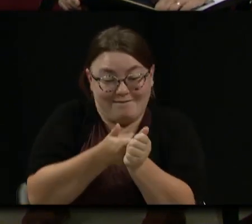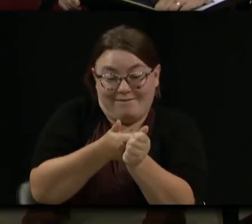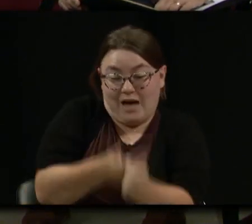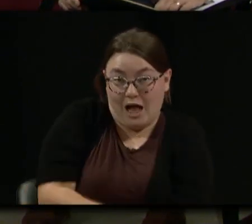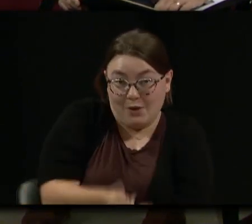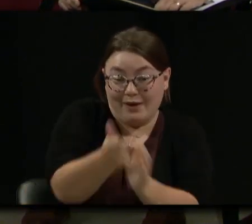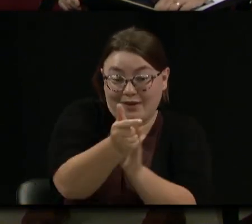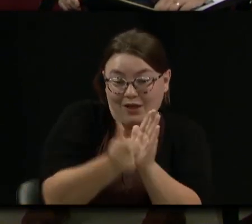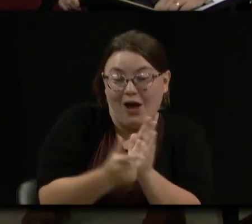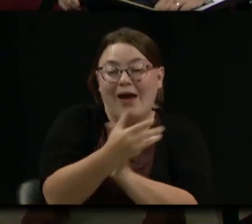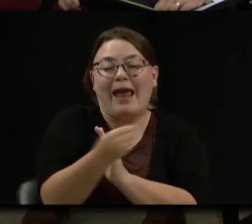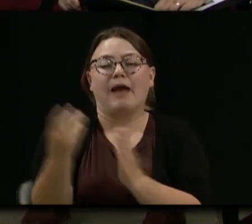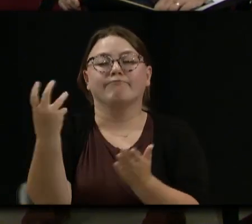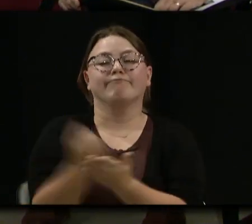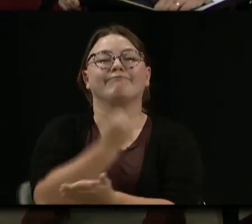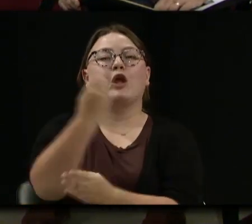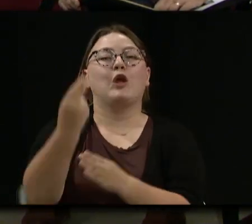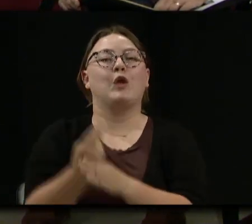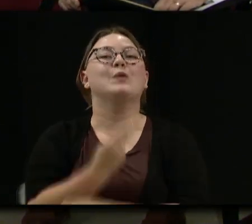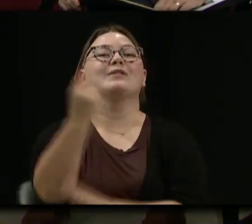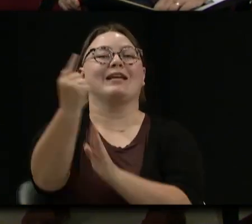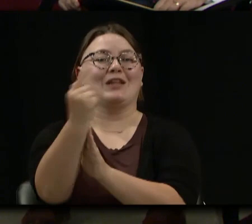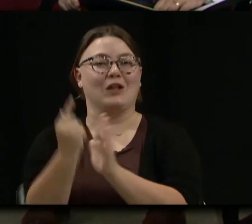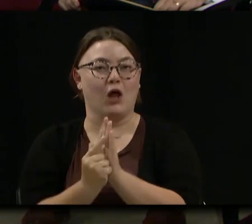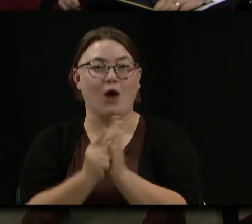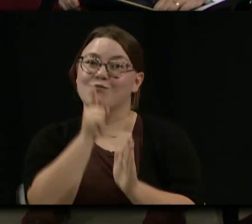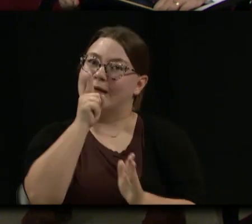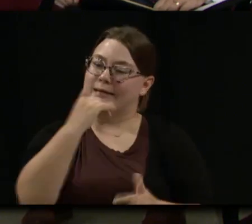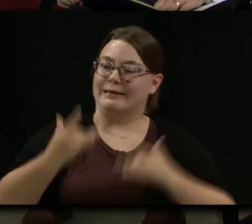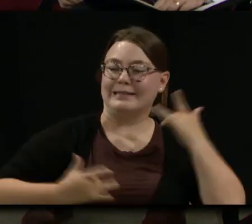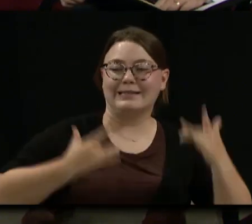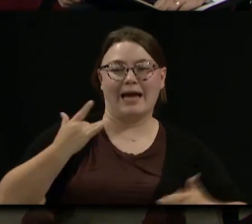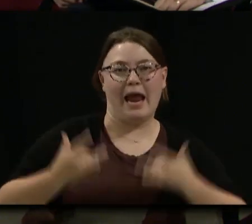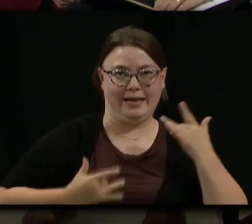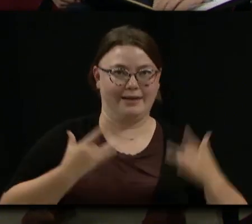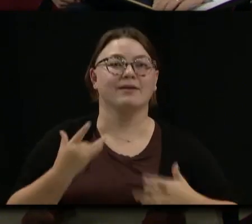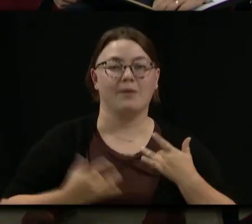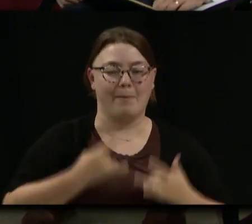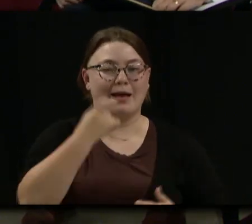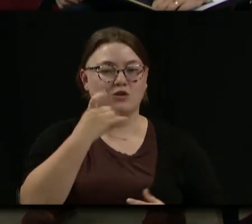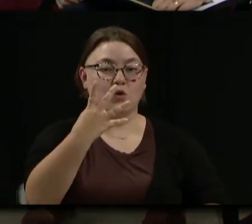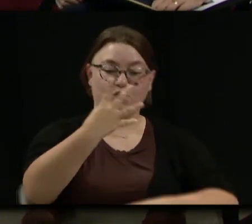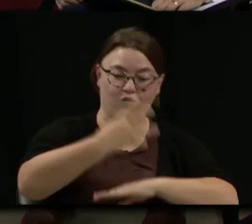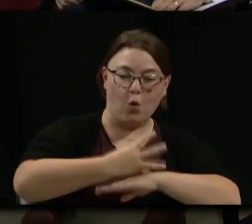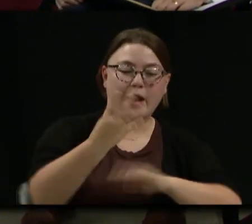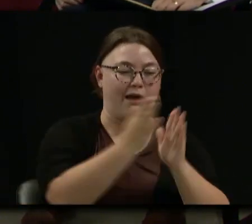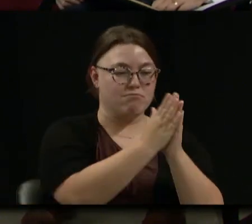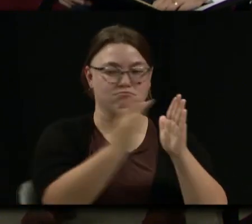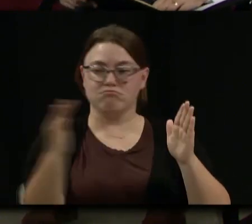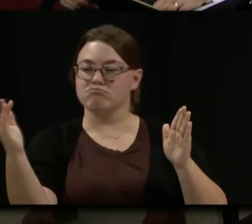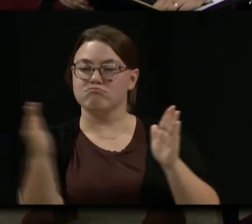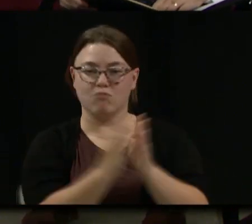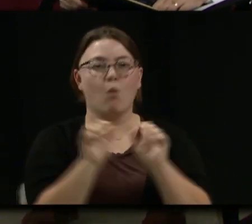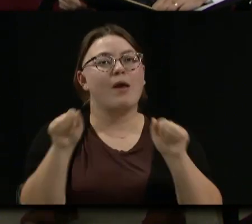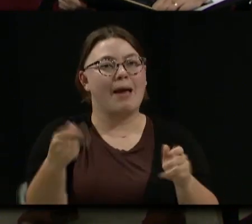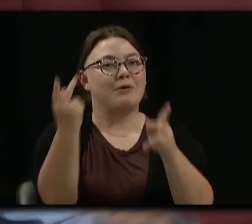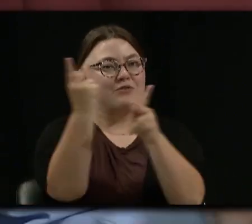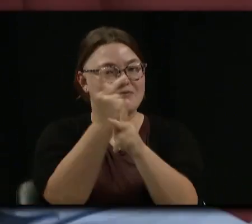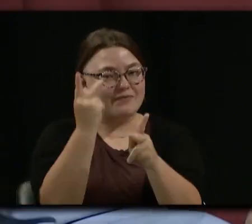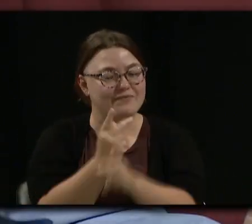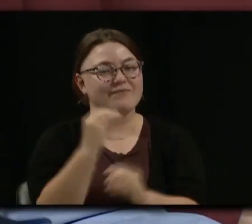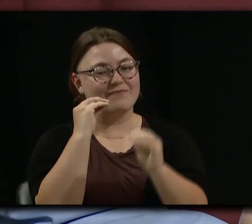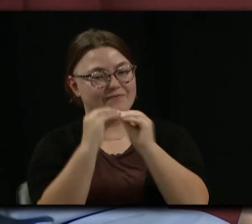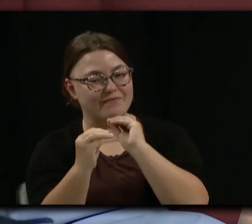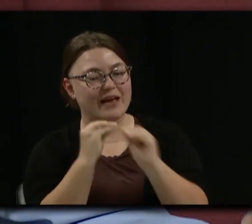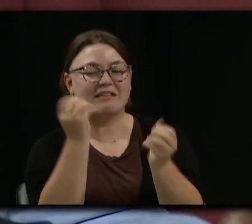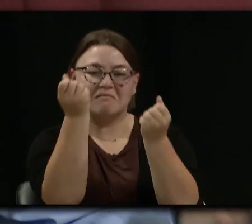us excited that in those 4 days, we were able to cure a number of those provisional ballots that wouldn't